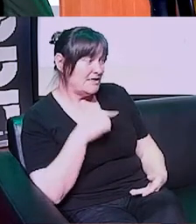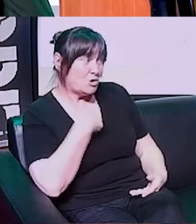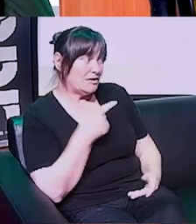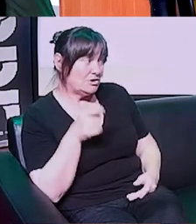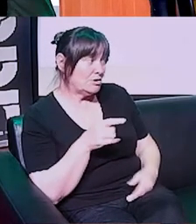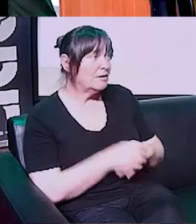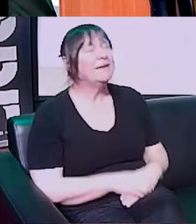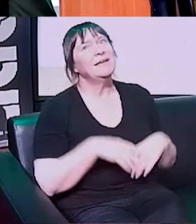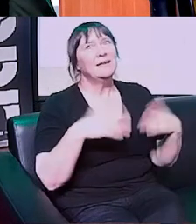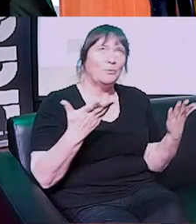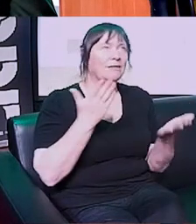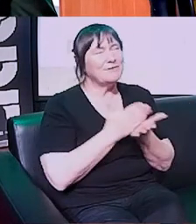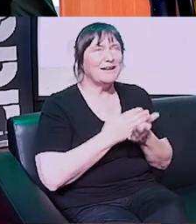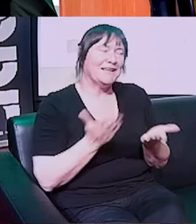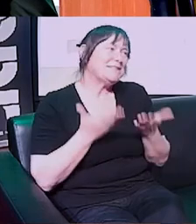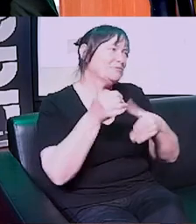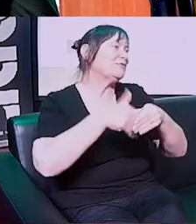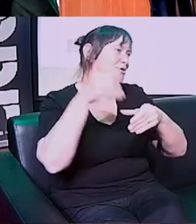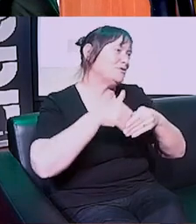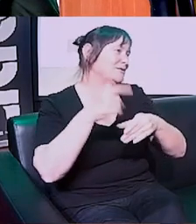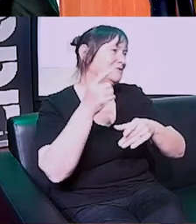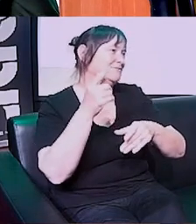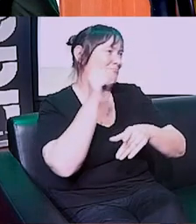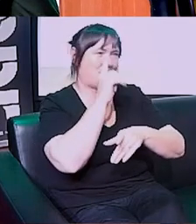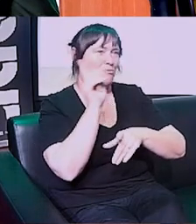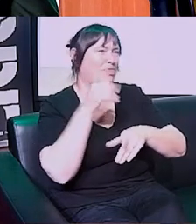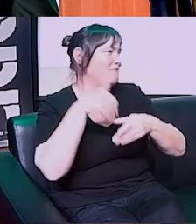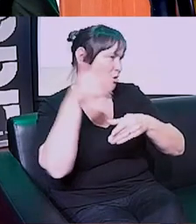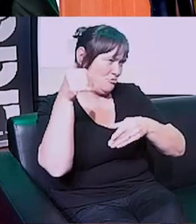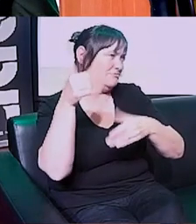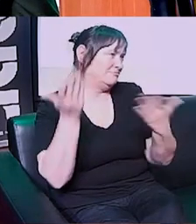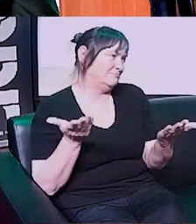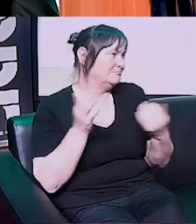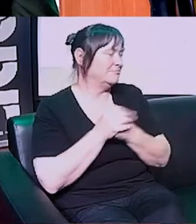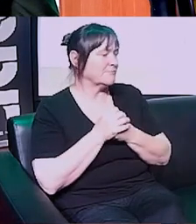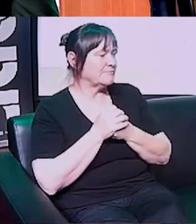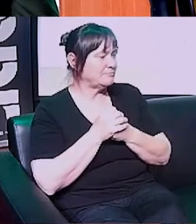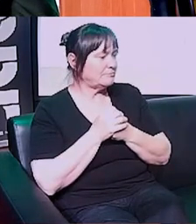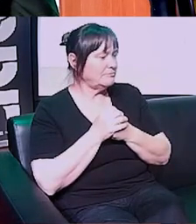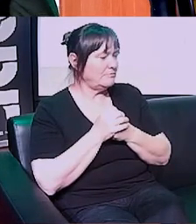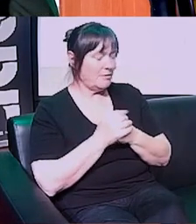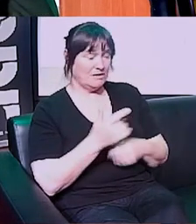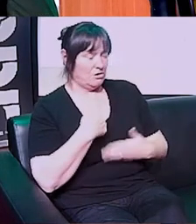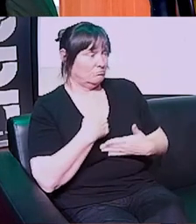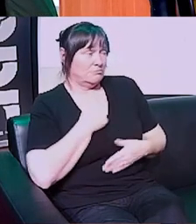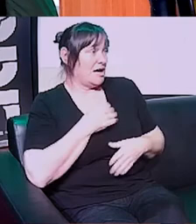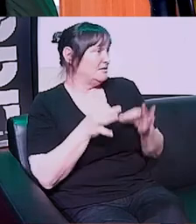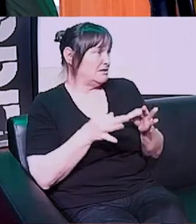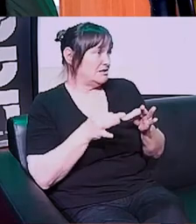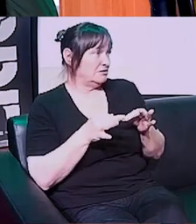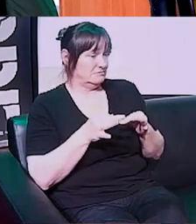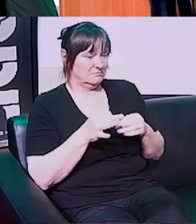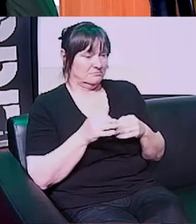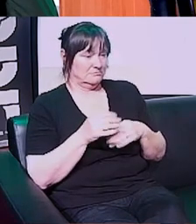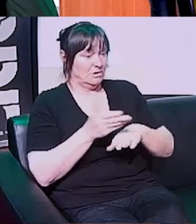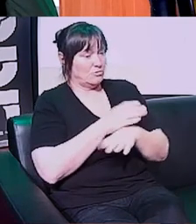up to the voters once that happens. But the thing is, that's actually not a decision for me. It's what the party makes